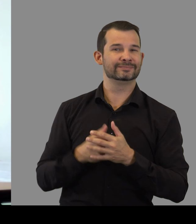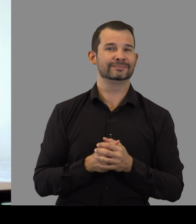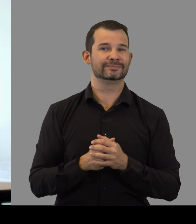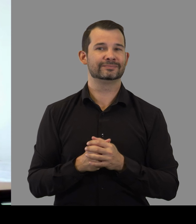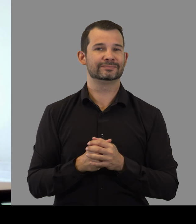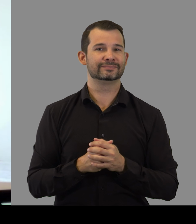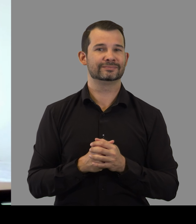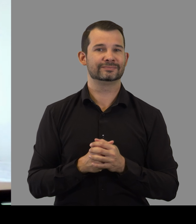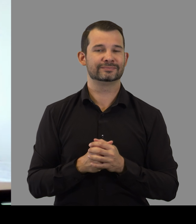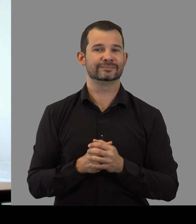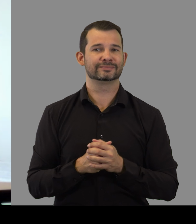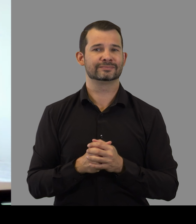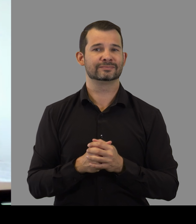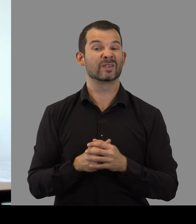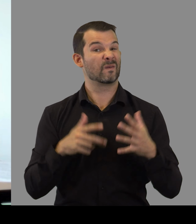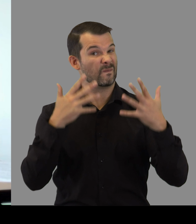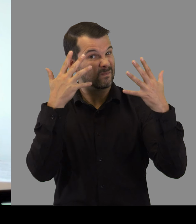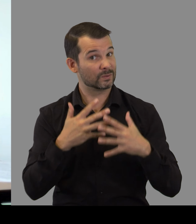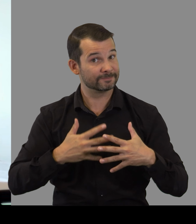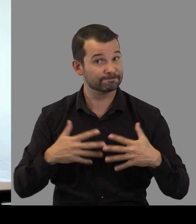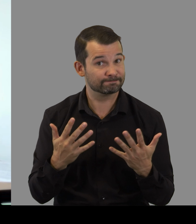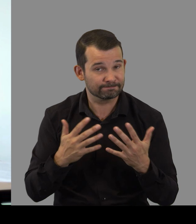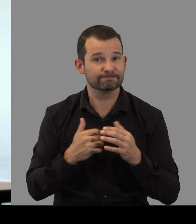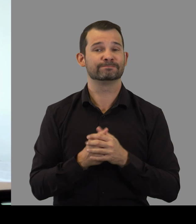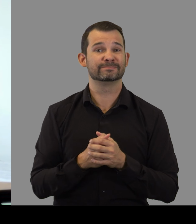similar standards as other provinces.